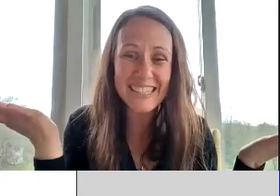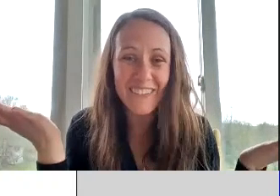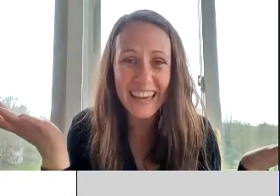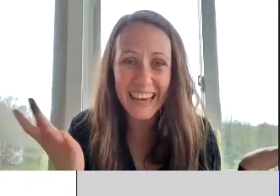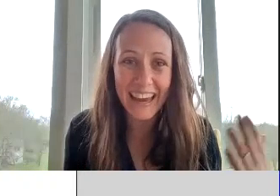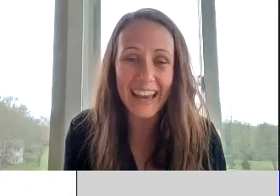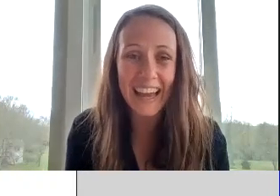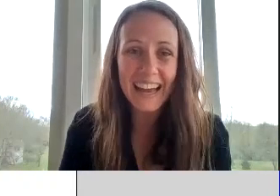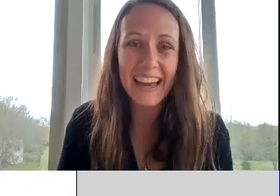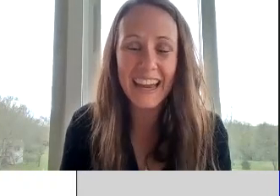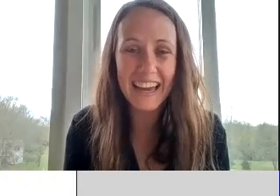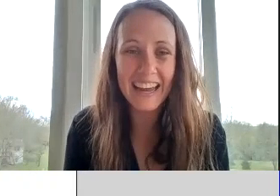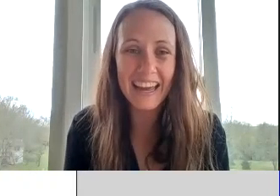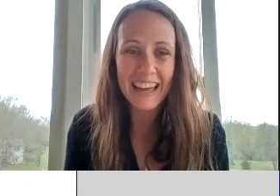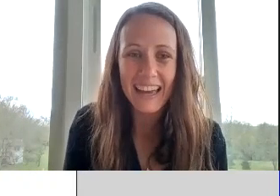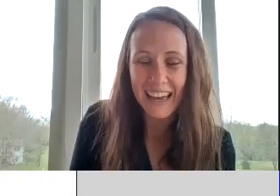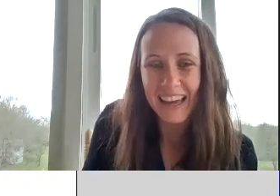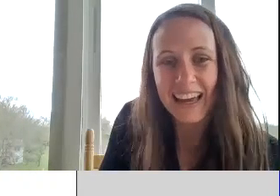What's he doing?